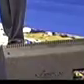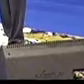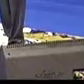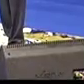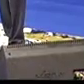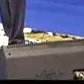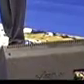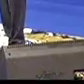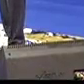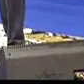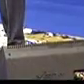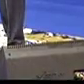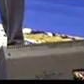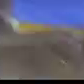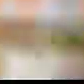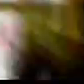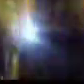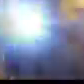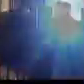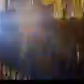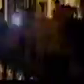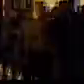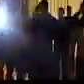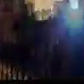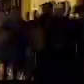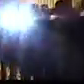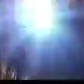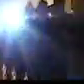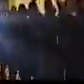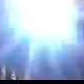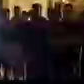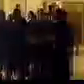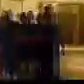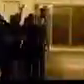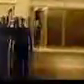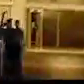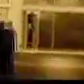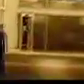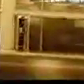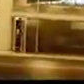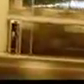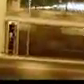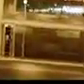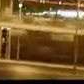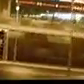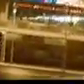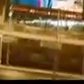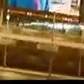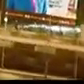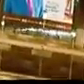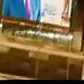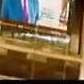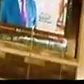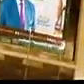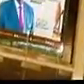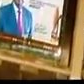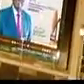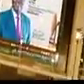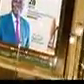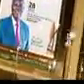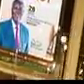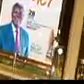and deposit something great, wonderful in your life, in Jesus'